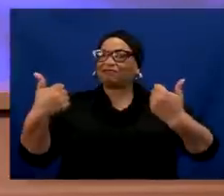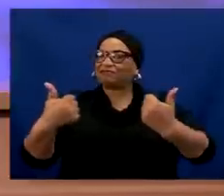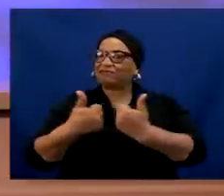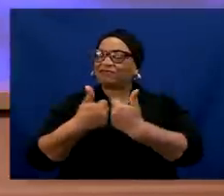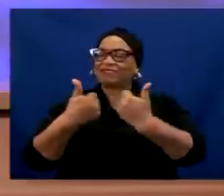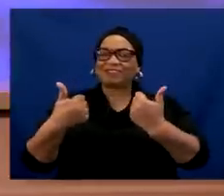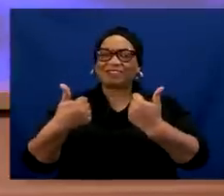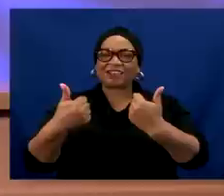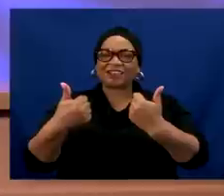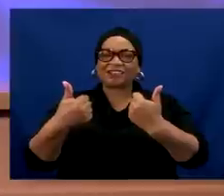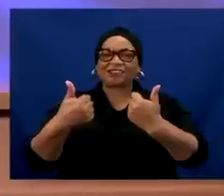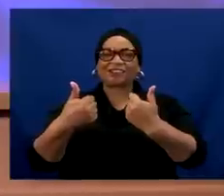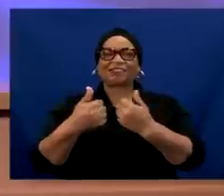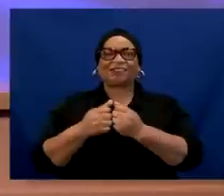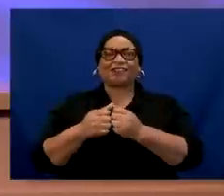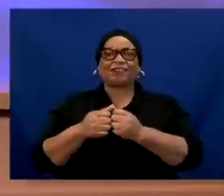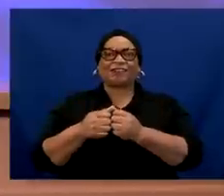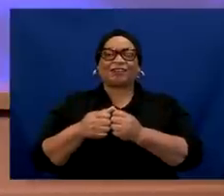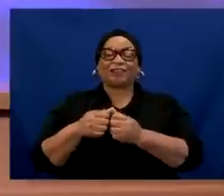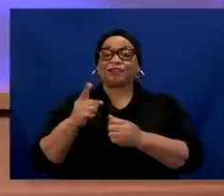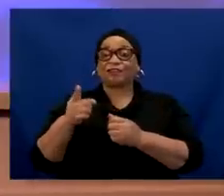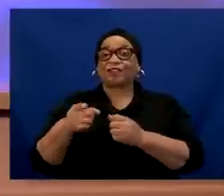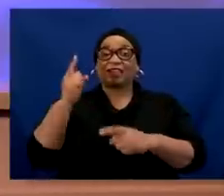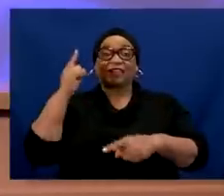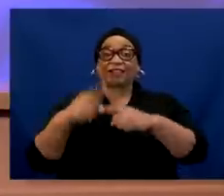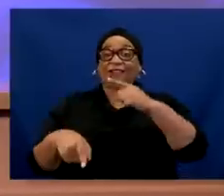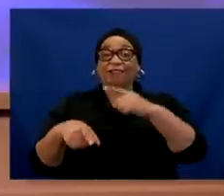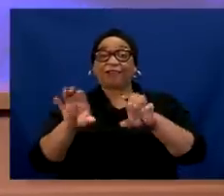be told what I can't do,